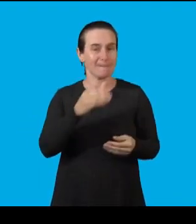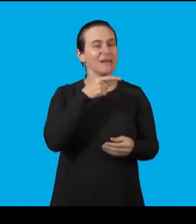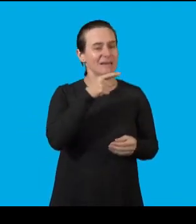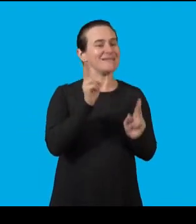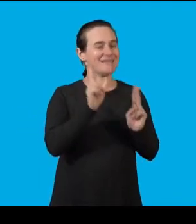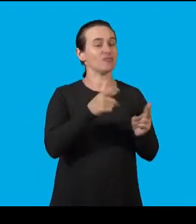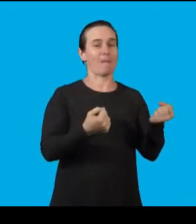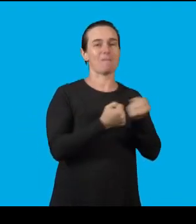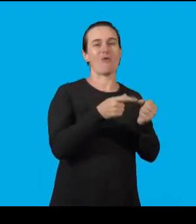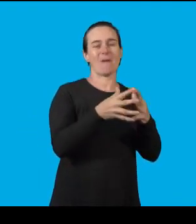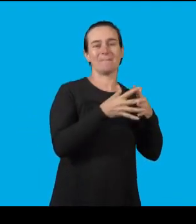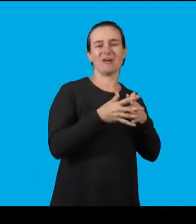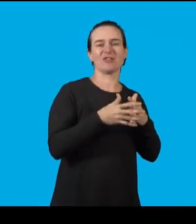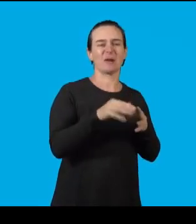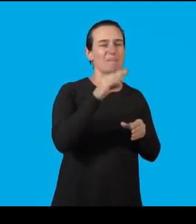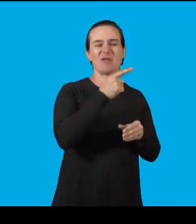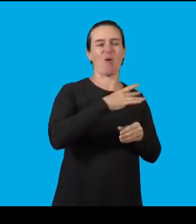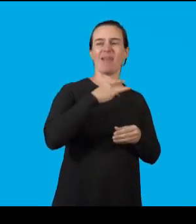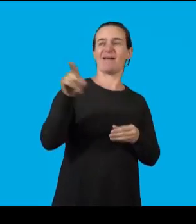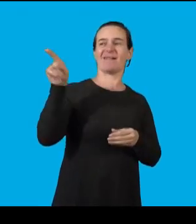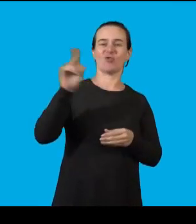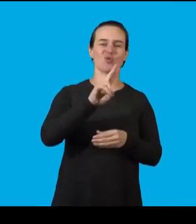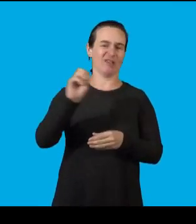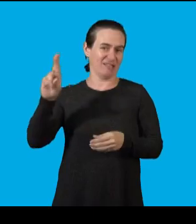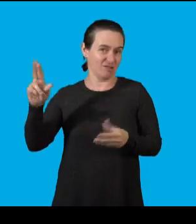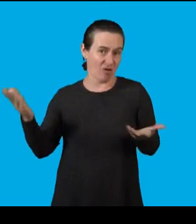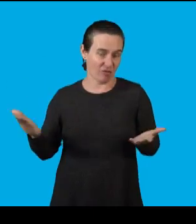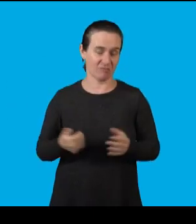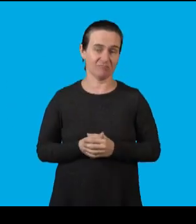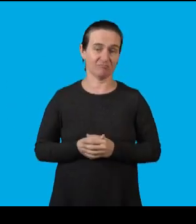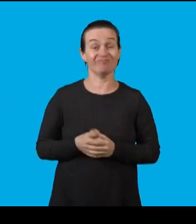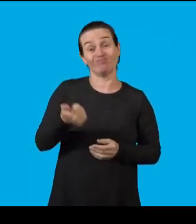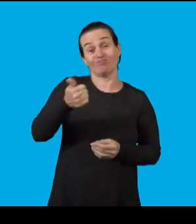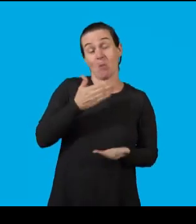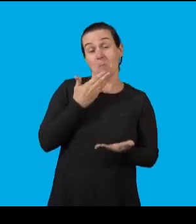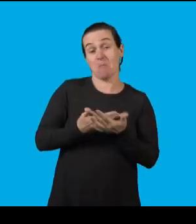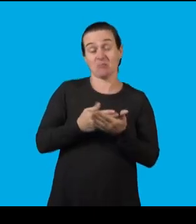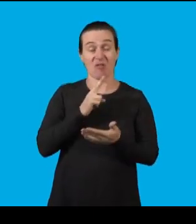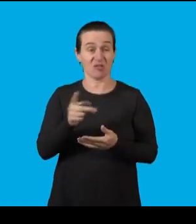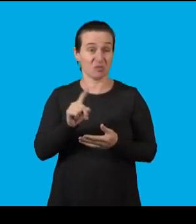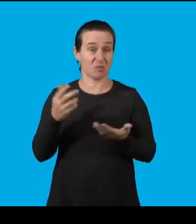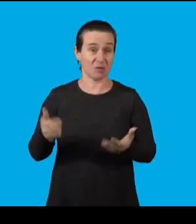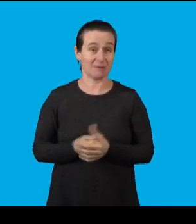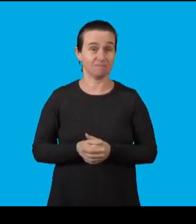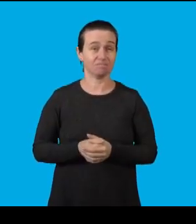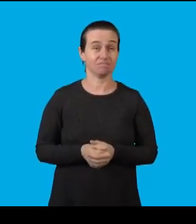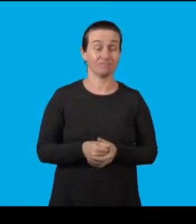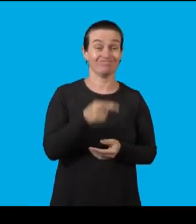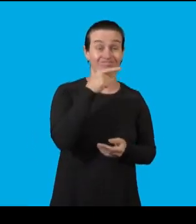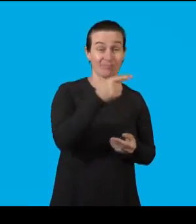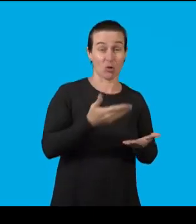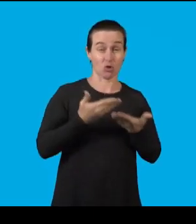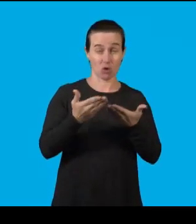communism, therefore shows bias against the Soviet Union. Another possible response you can give there is that